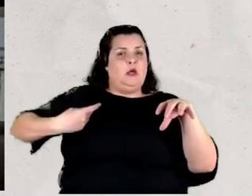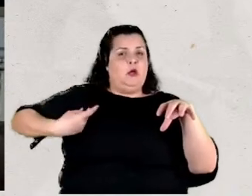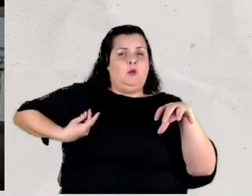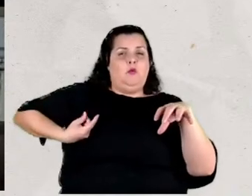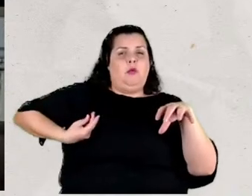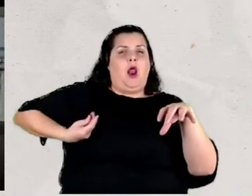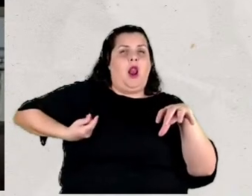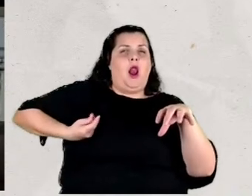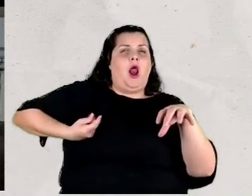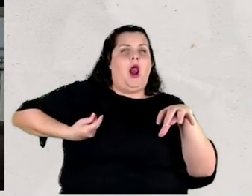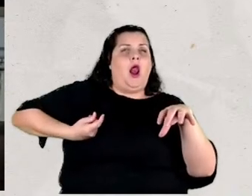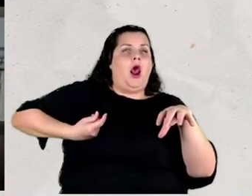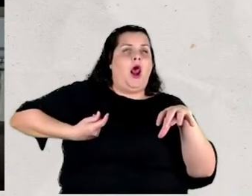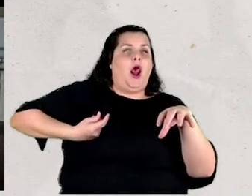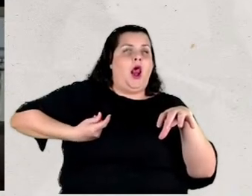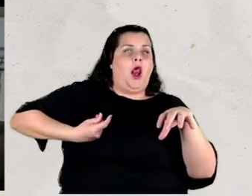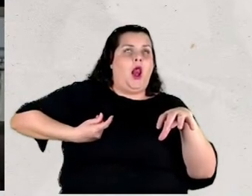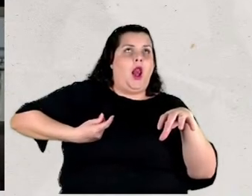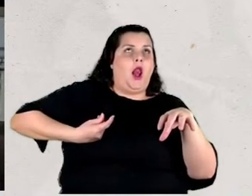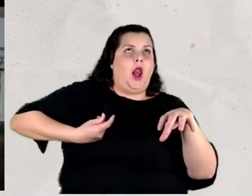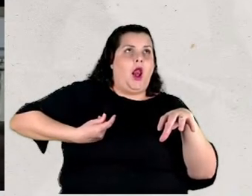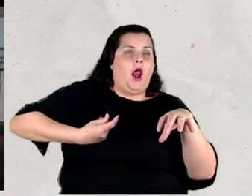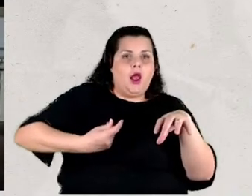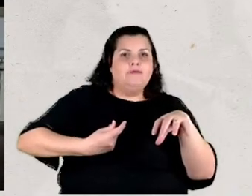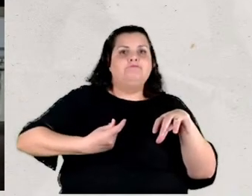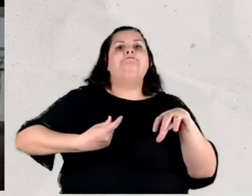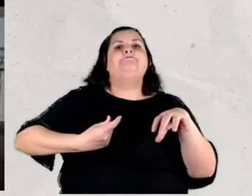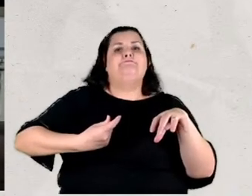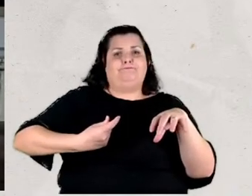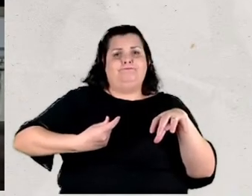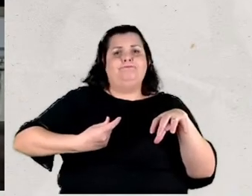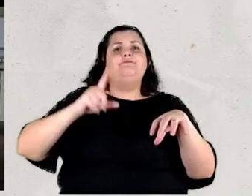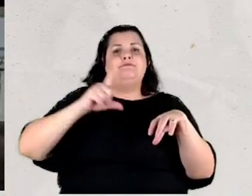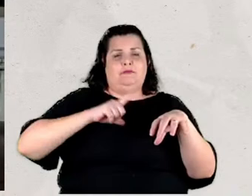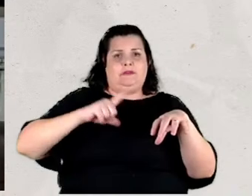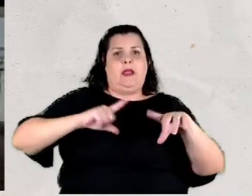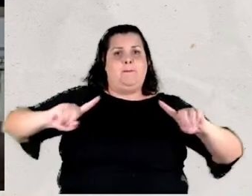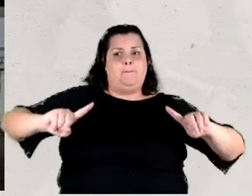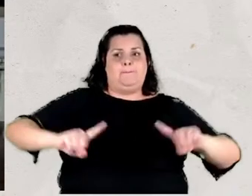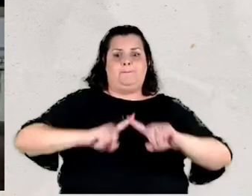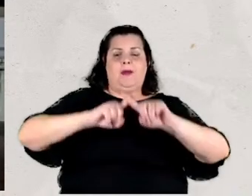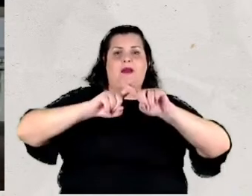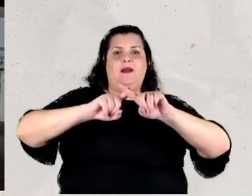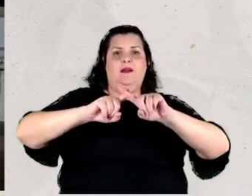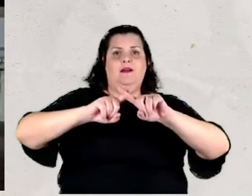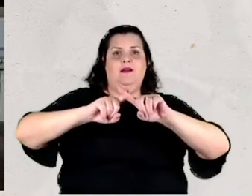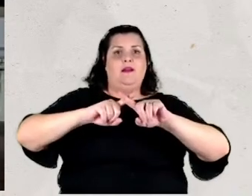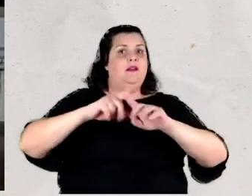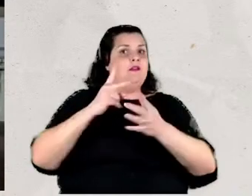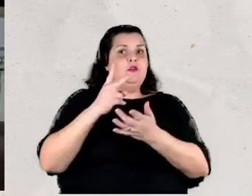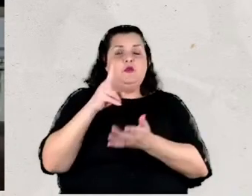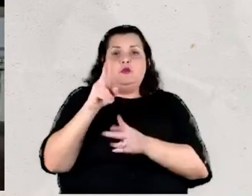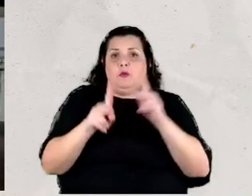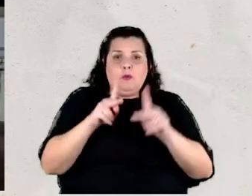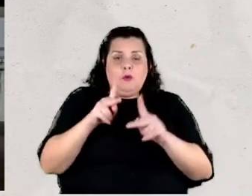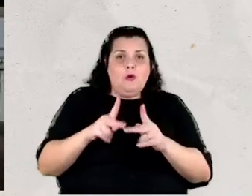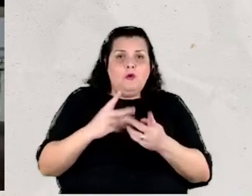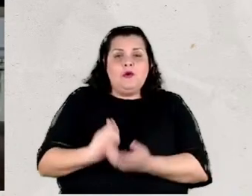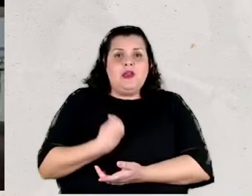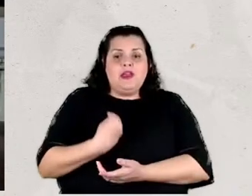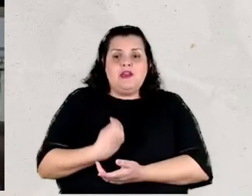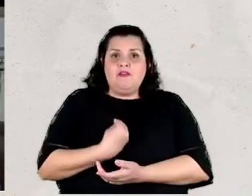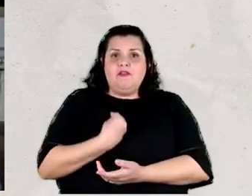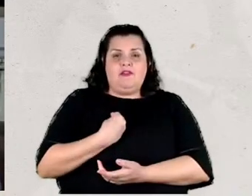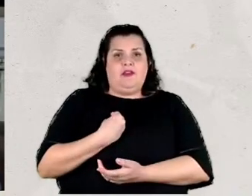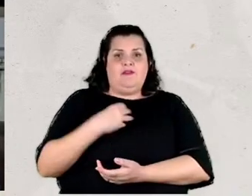of a Jewish majority state, then I'm ready to argue with you about everything. And if you're